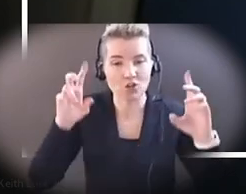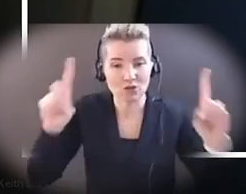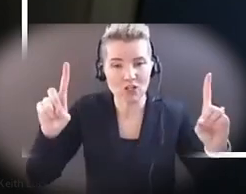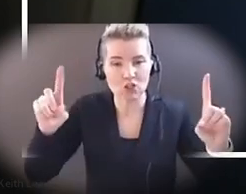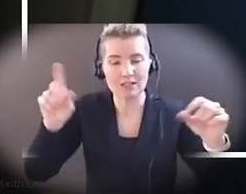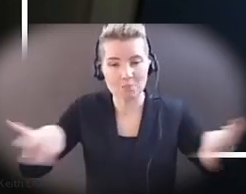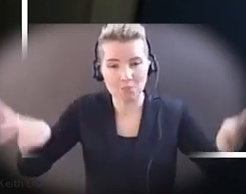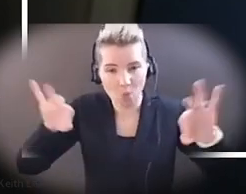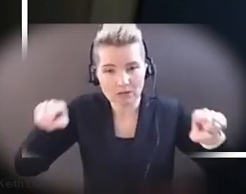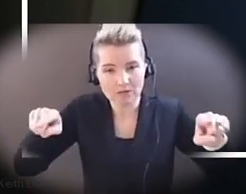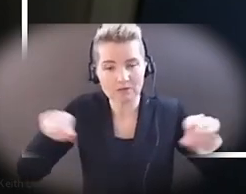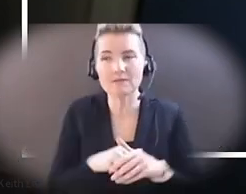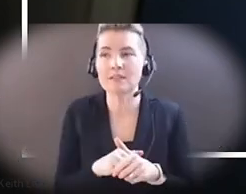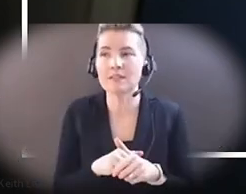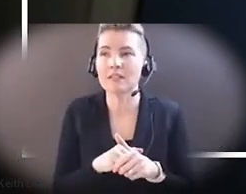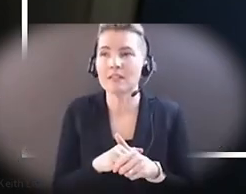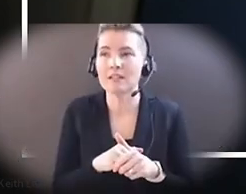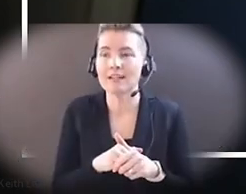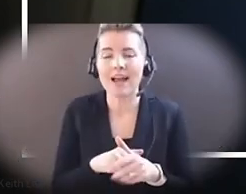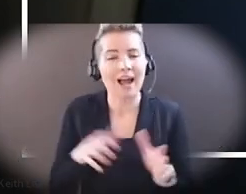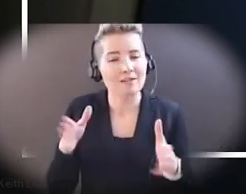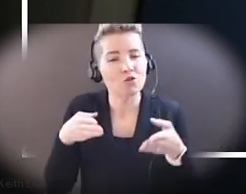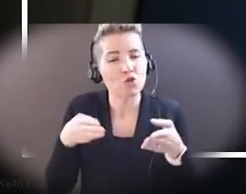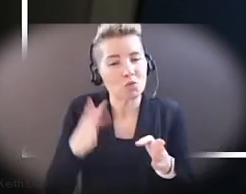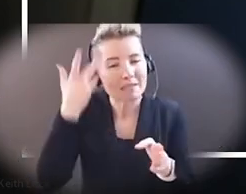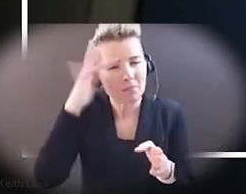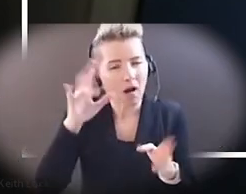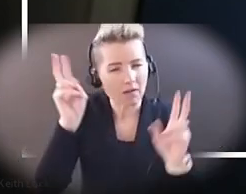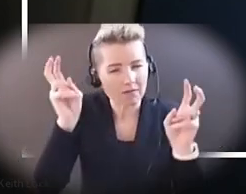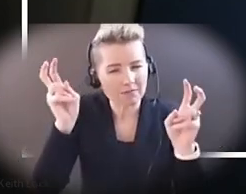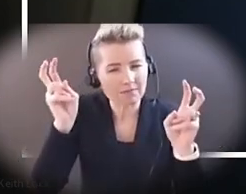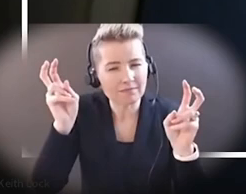smarts. Like my dad, you know, he admired,